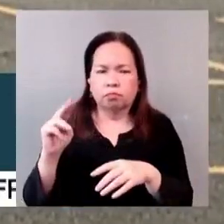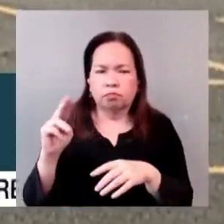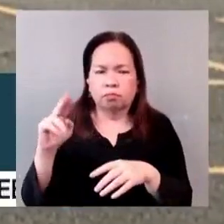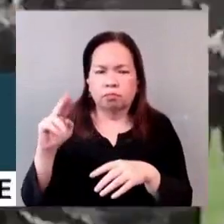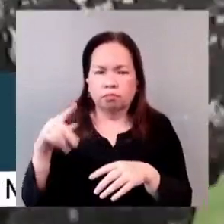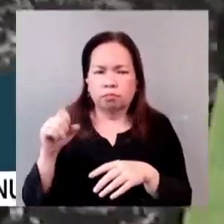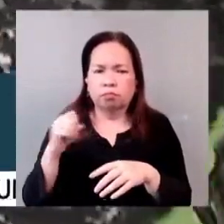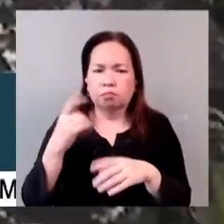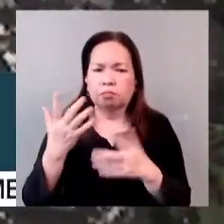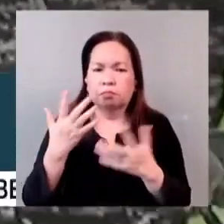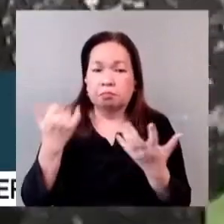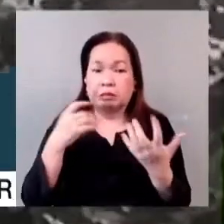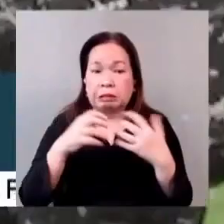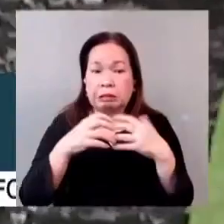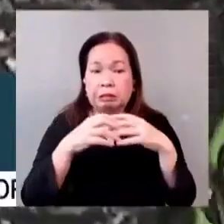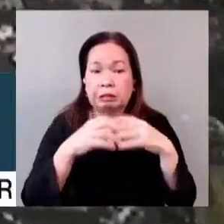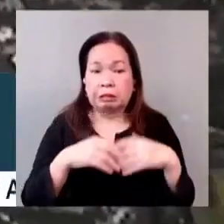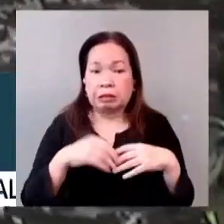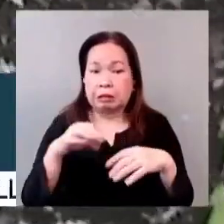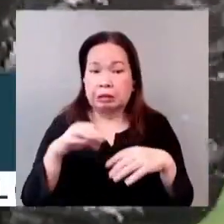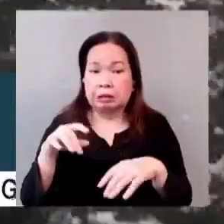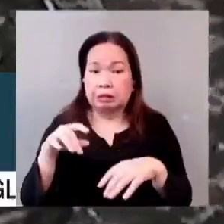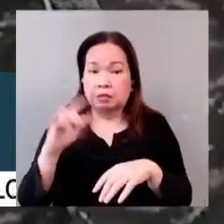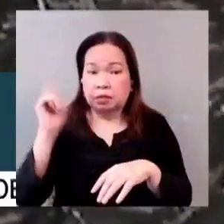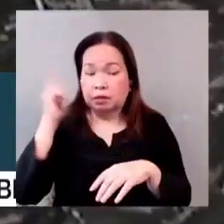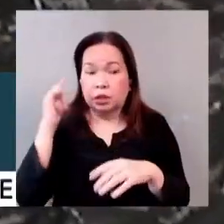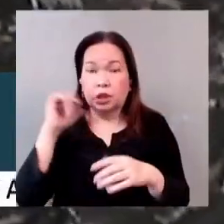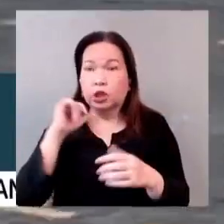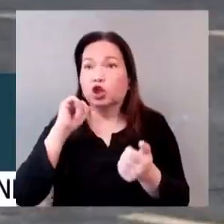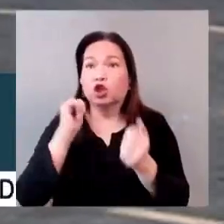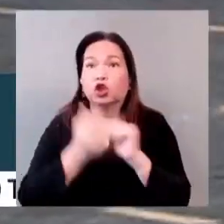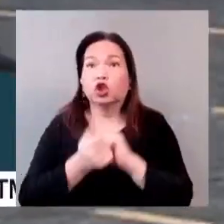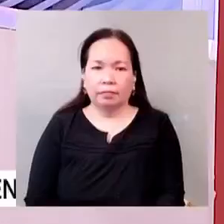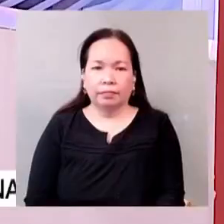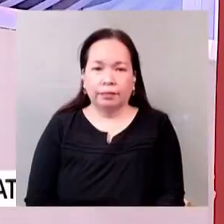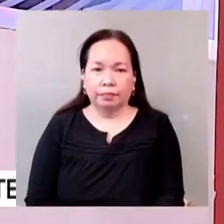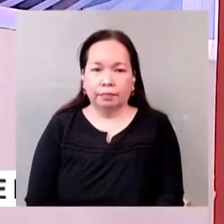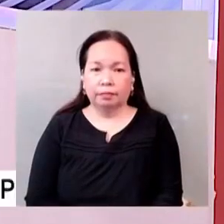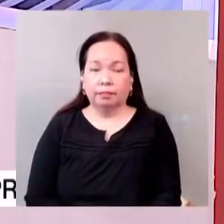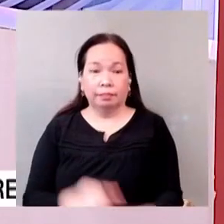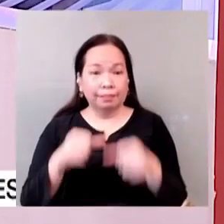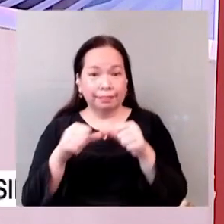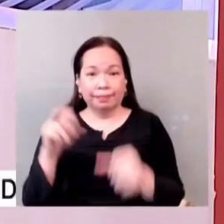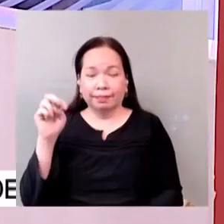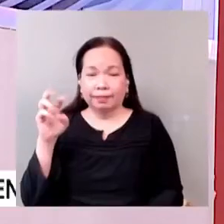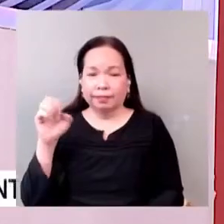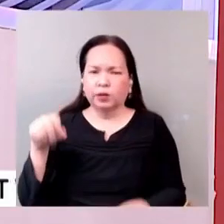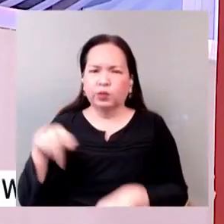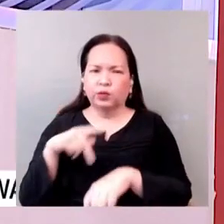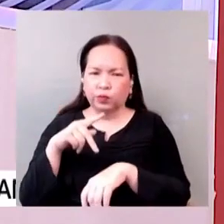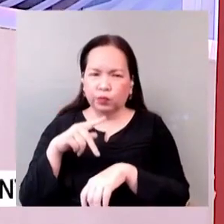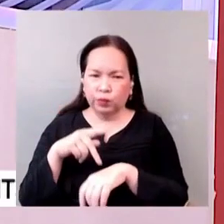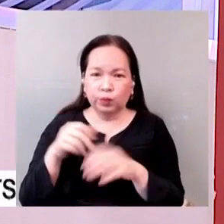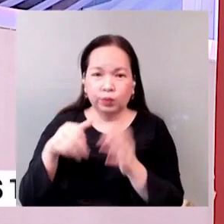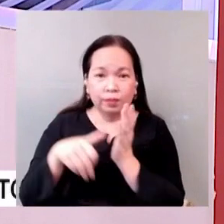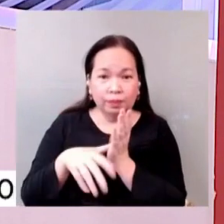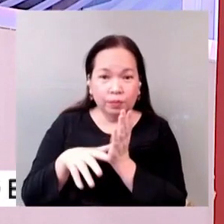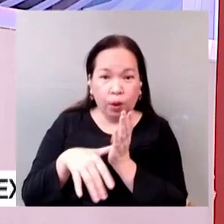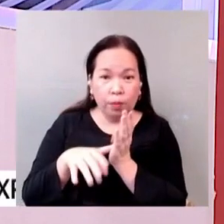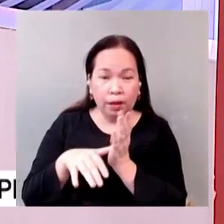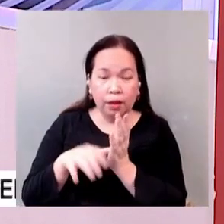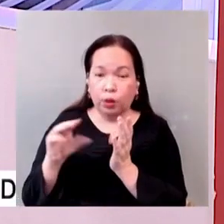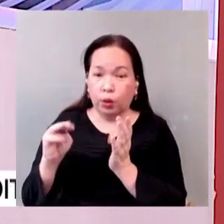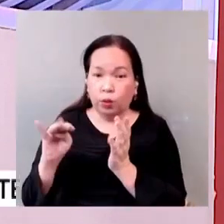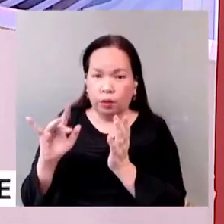collapse if government fails to overhaul its MUP pension system. As the Philippines' poll body issues guidelines for the